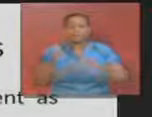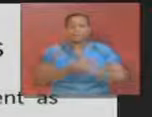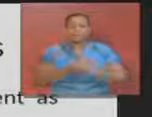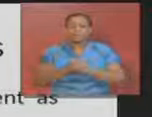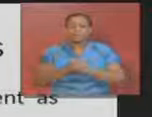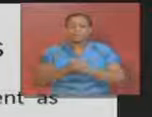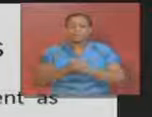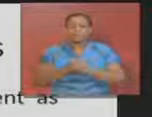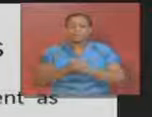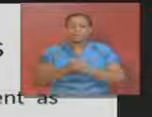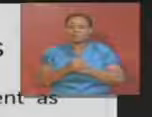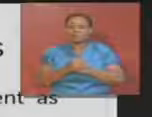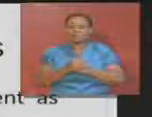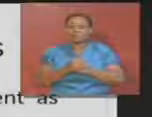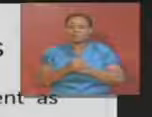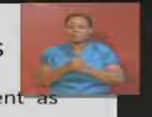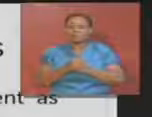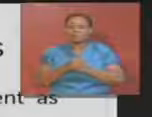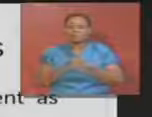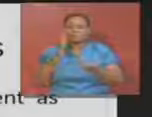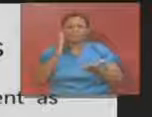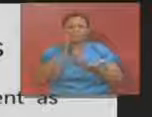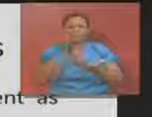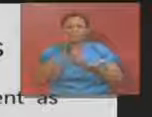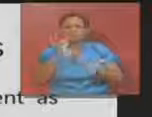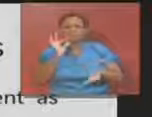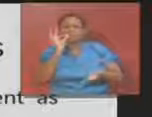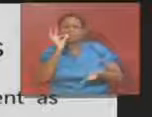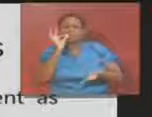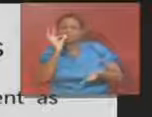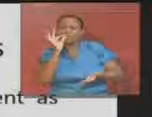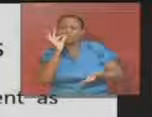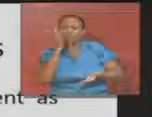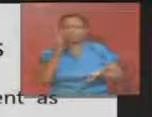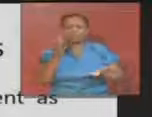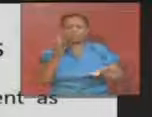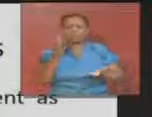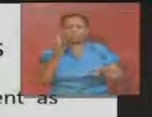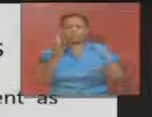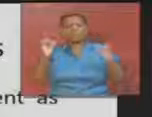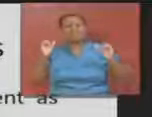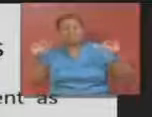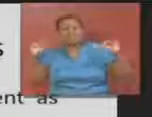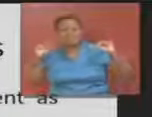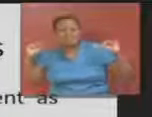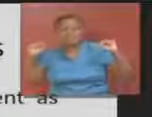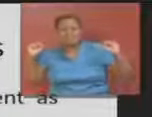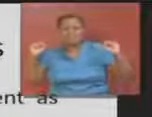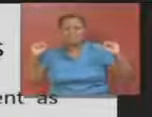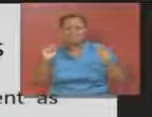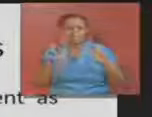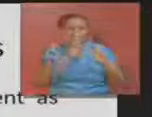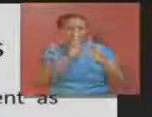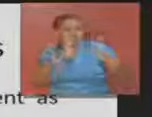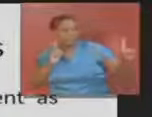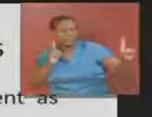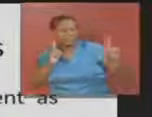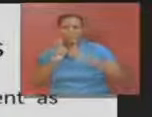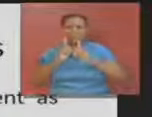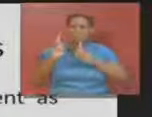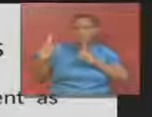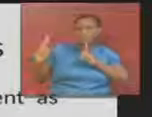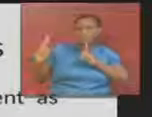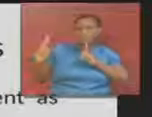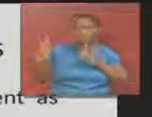interventions, stop smoking, exercise as permitted with our social distancing guidelines, and try to keep as healthy as you